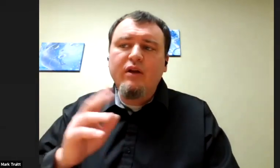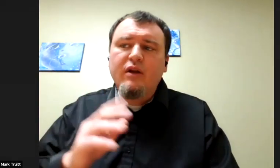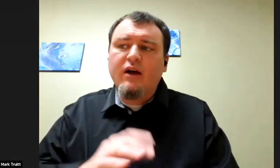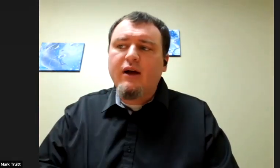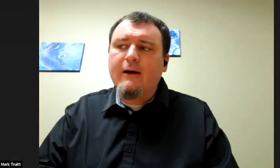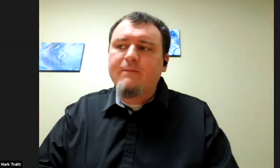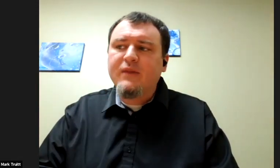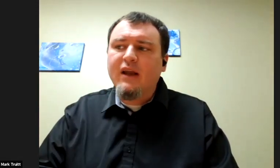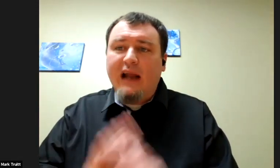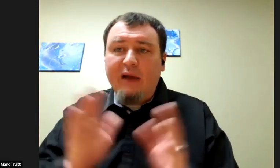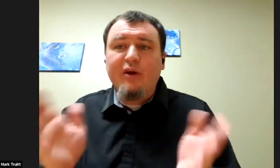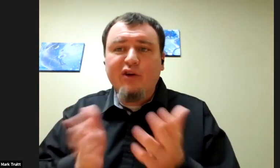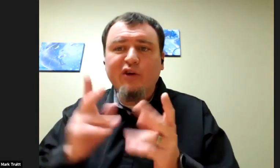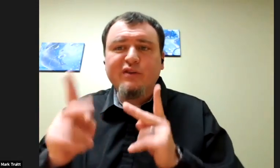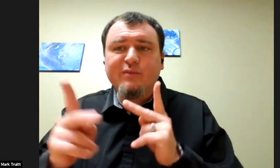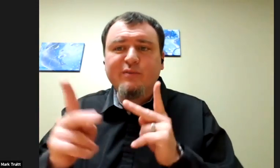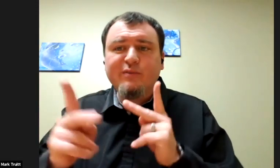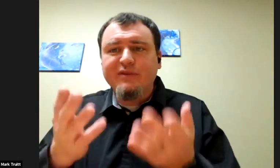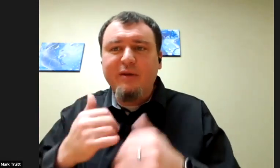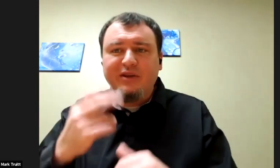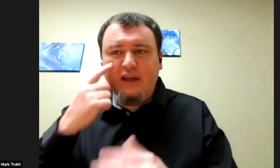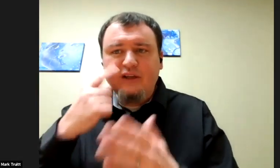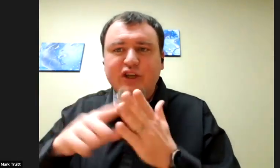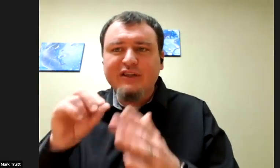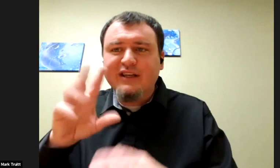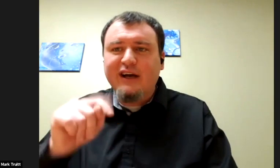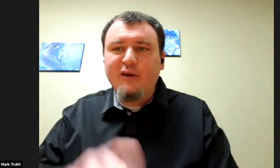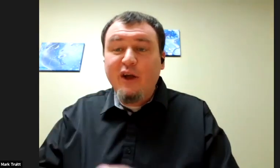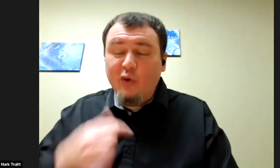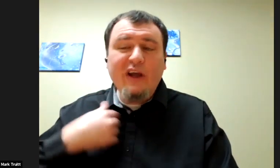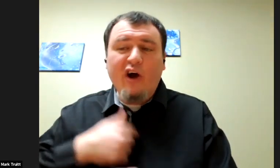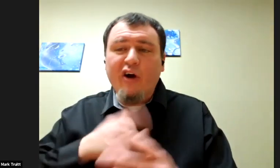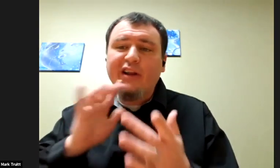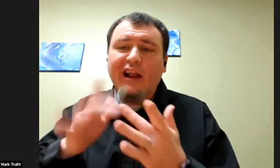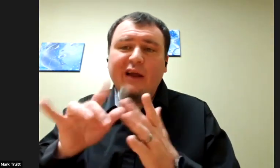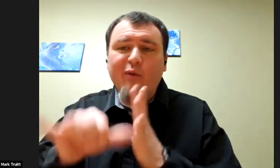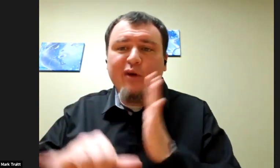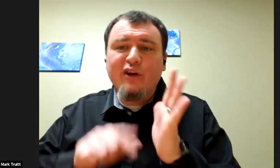valuable. And I would encourage people to come and check us out.